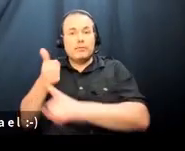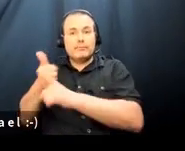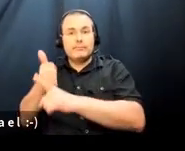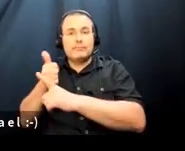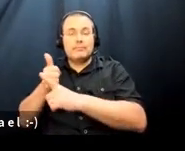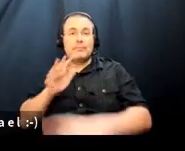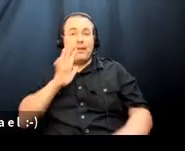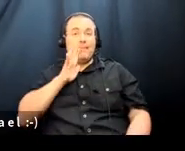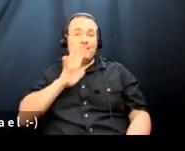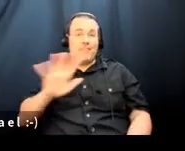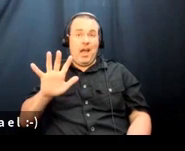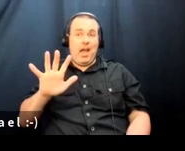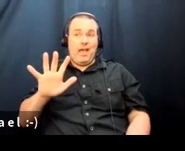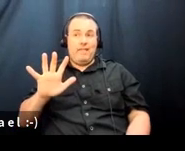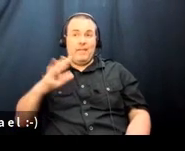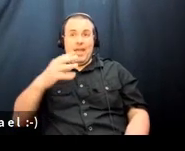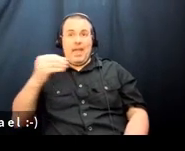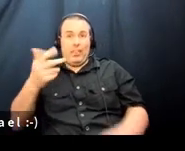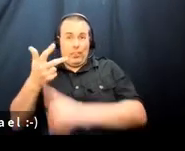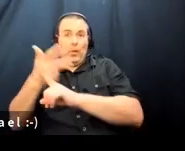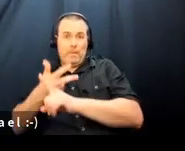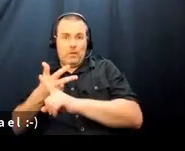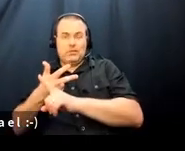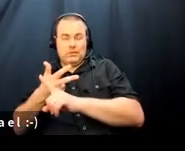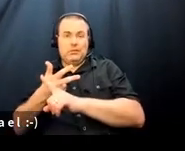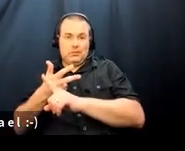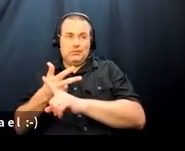5 years, say 3 months old when they start kindergarten.